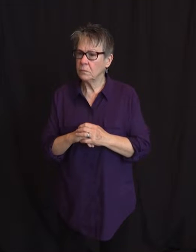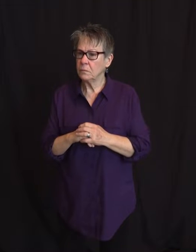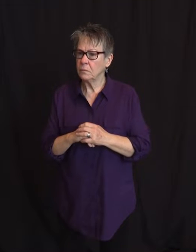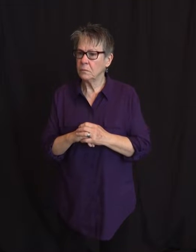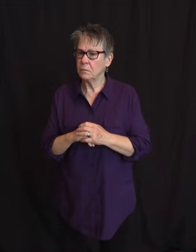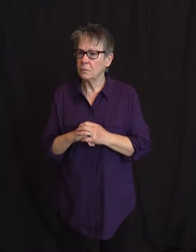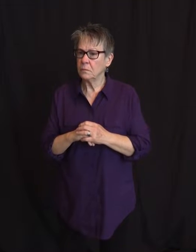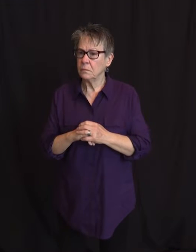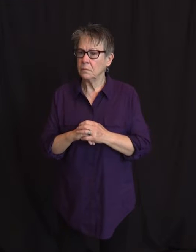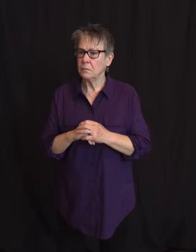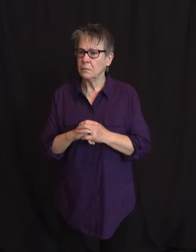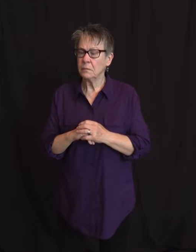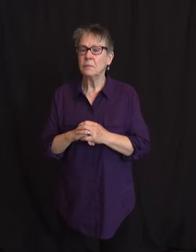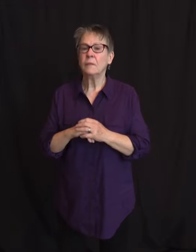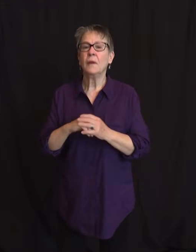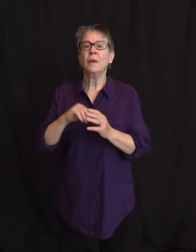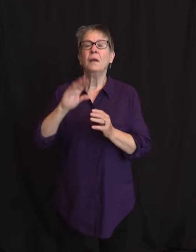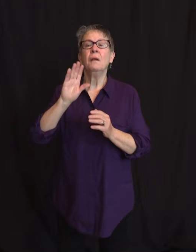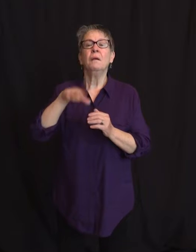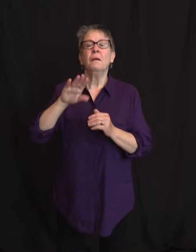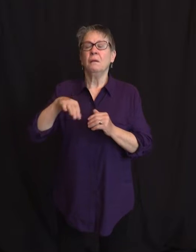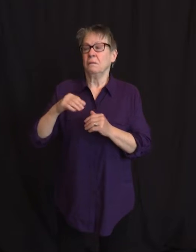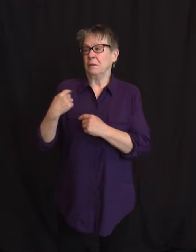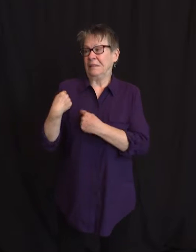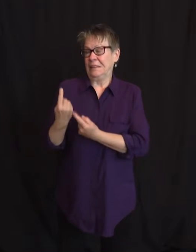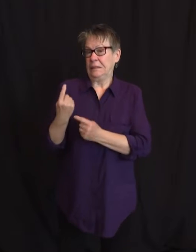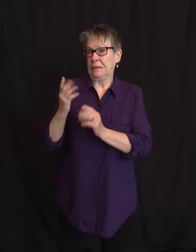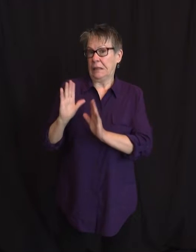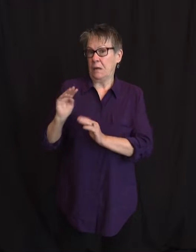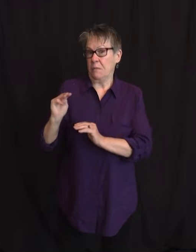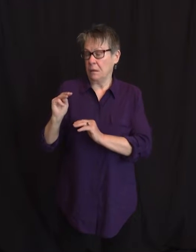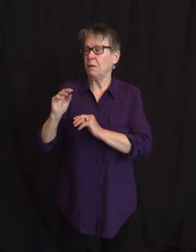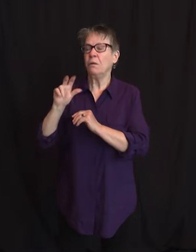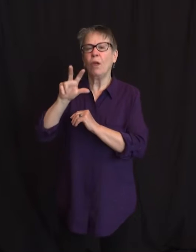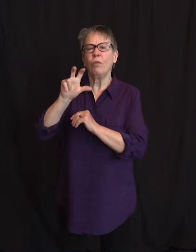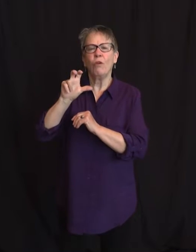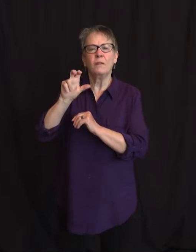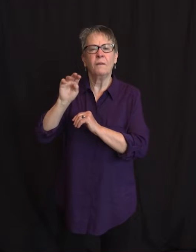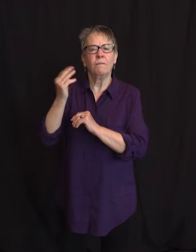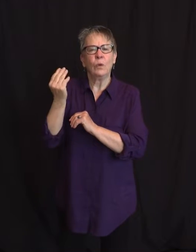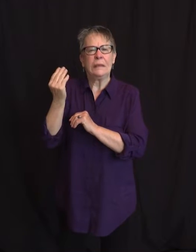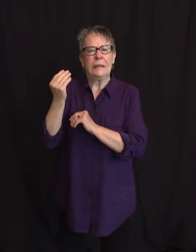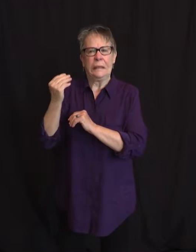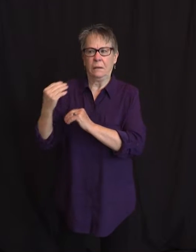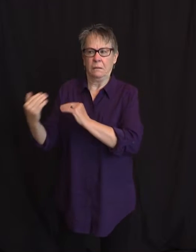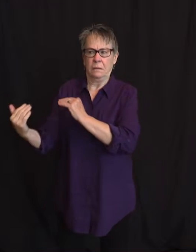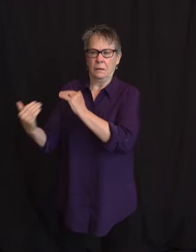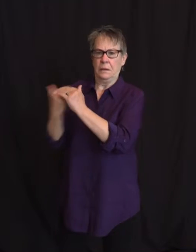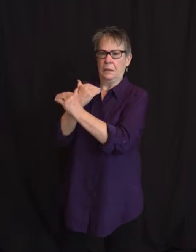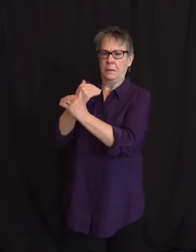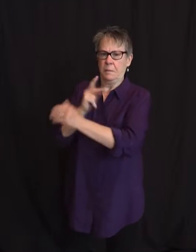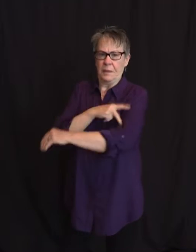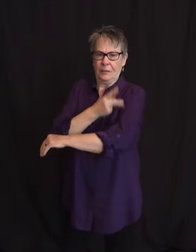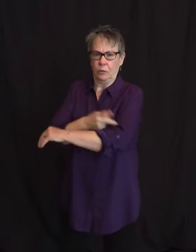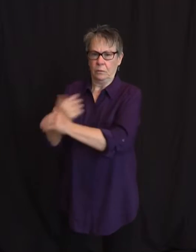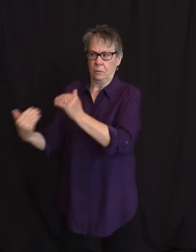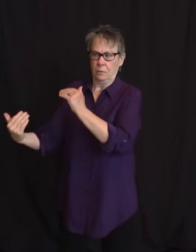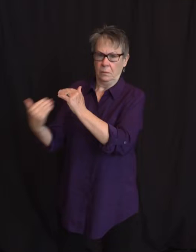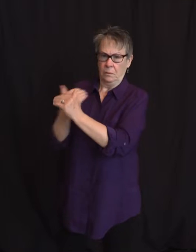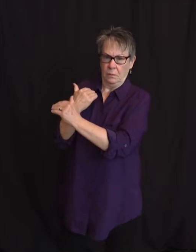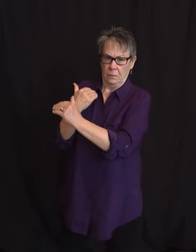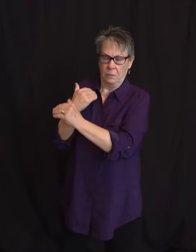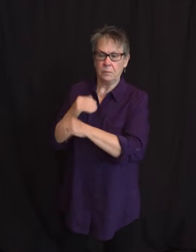line continues to point in the right direction. And for the 24 hours preceding 10 p.m. last evening, our hospitals